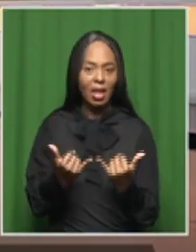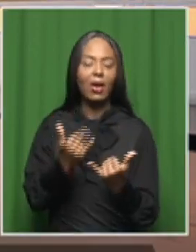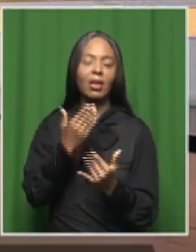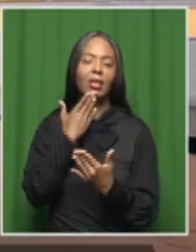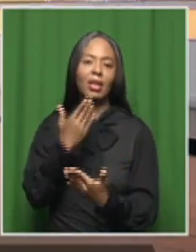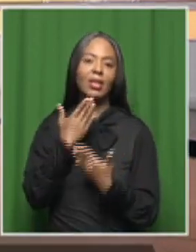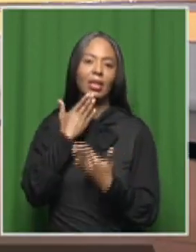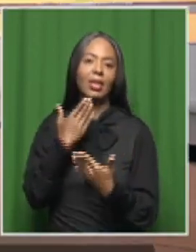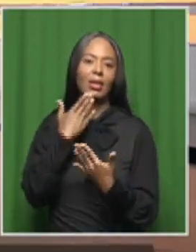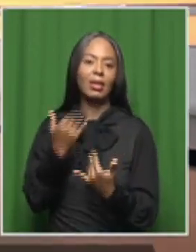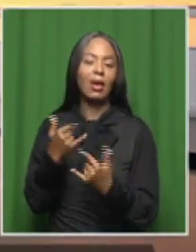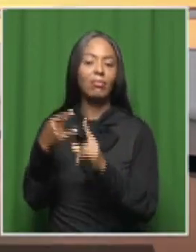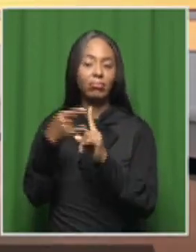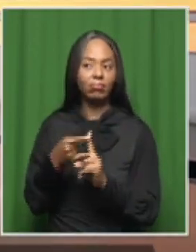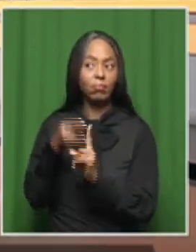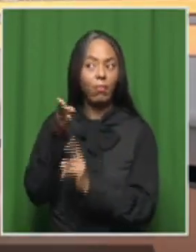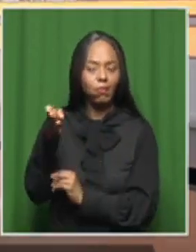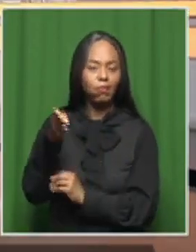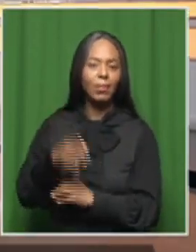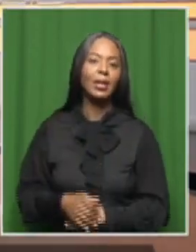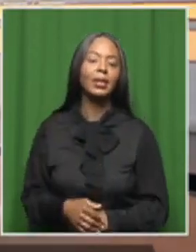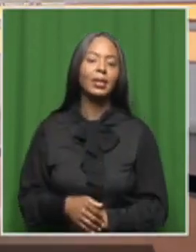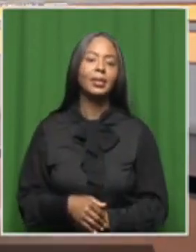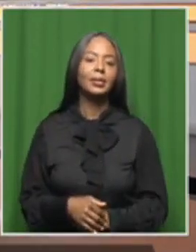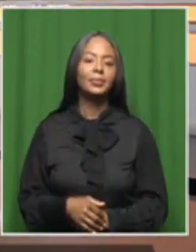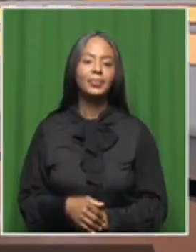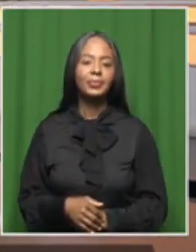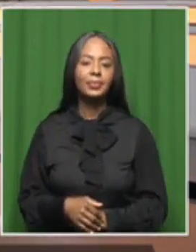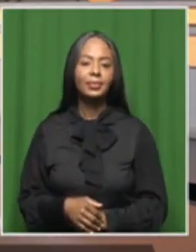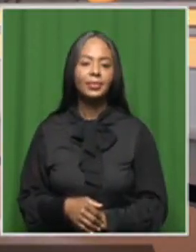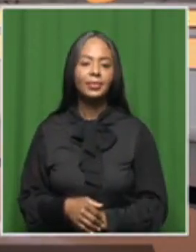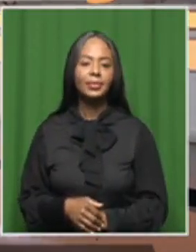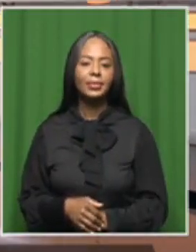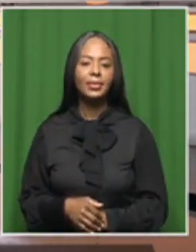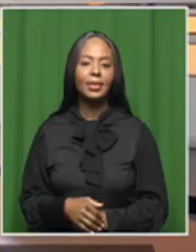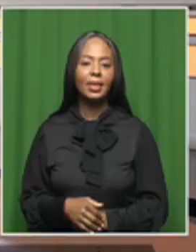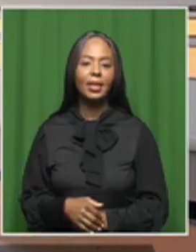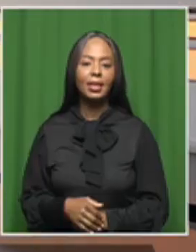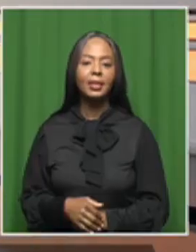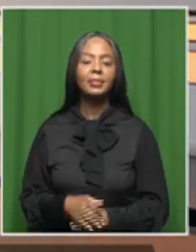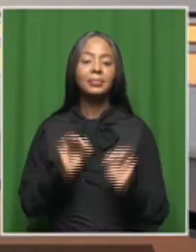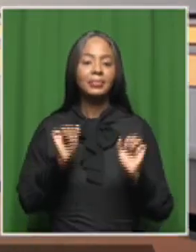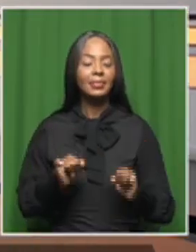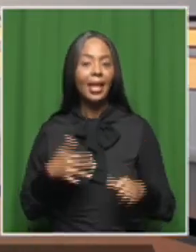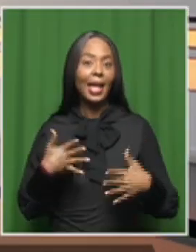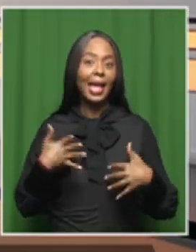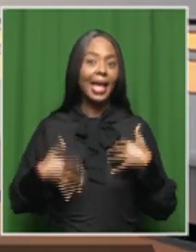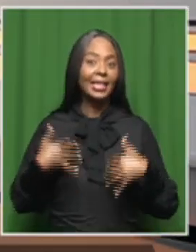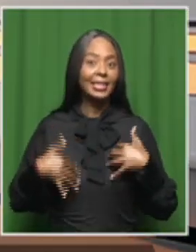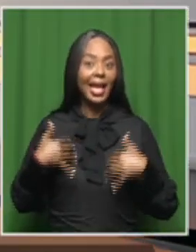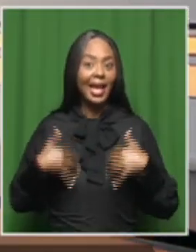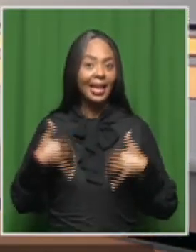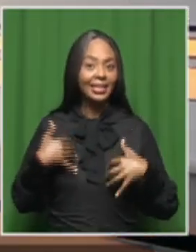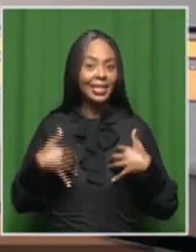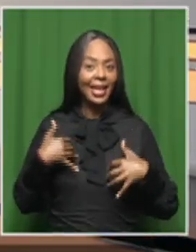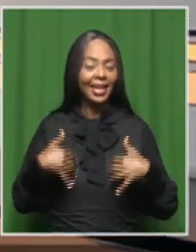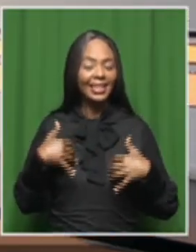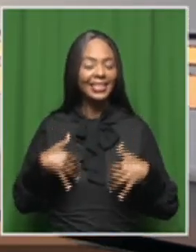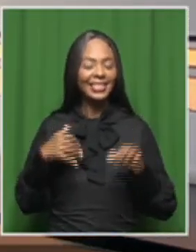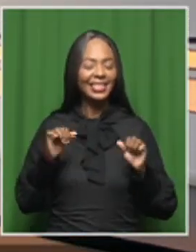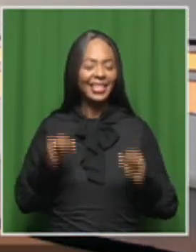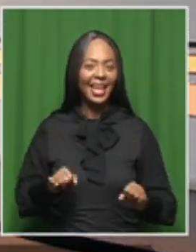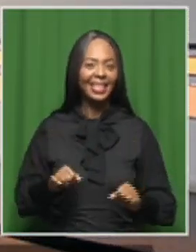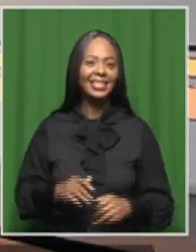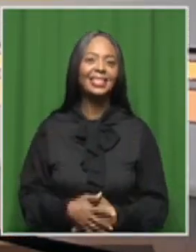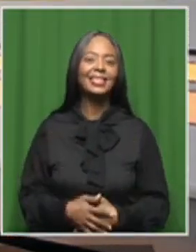joining us on Sports on Morning Live. Yeah, good morning. A real excitement in the air from my side as well. I think the boys